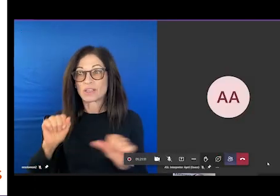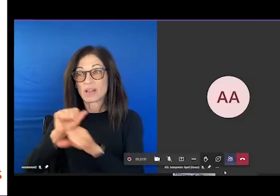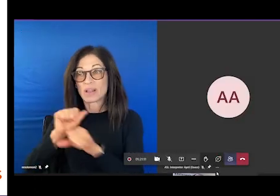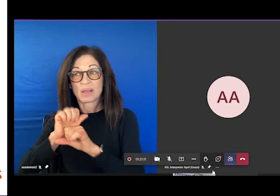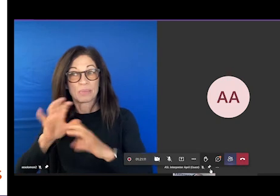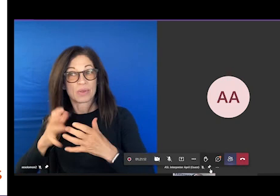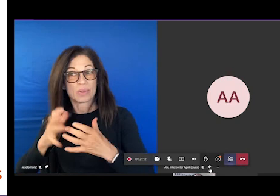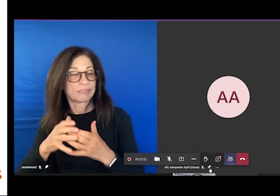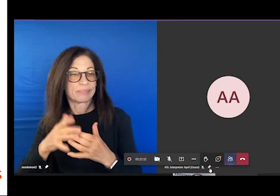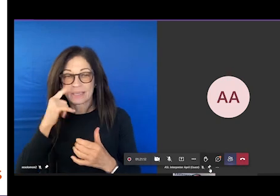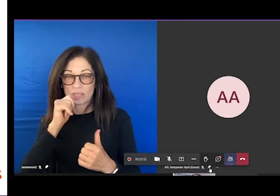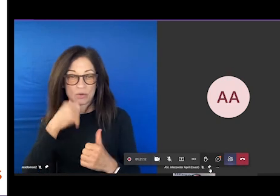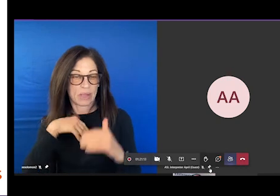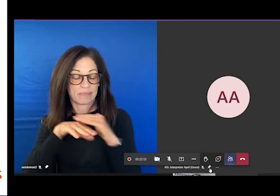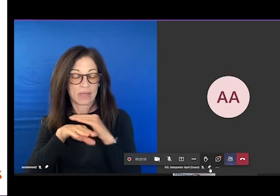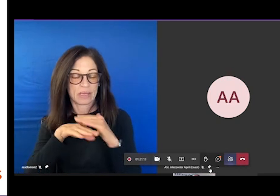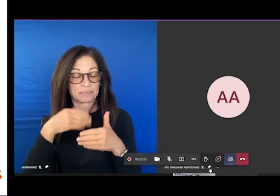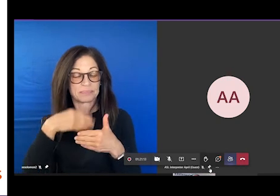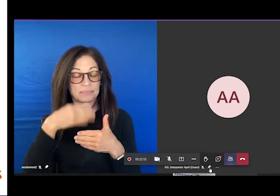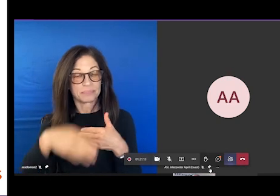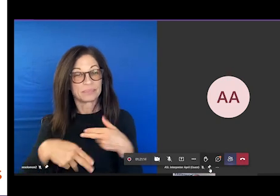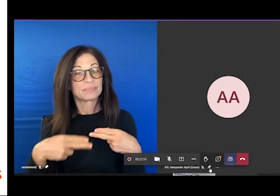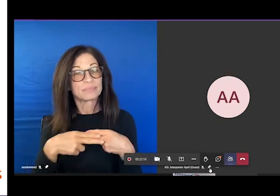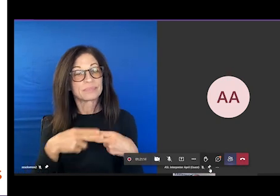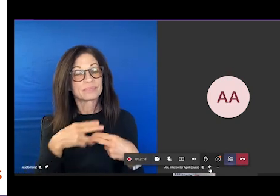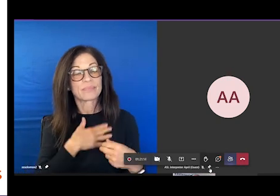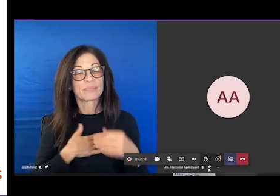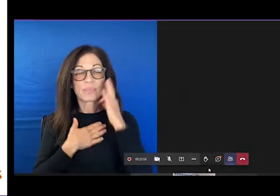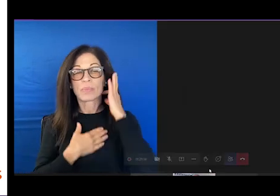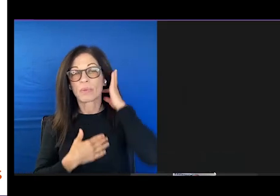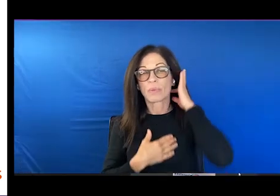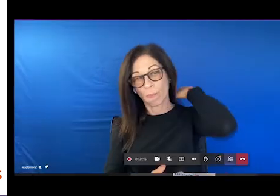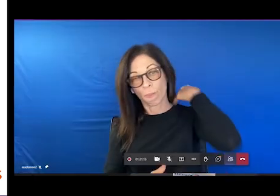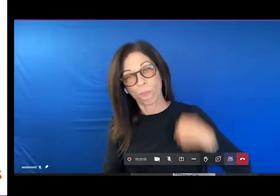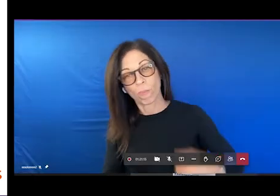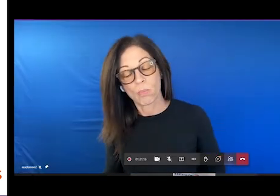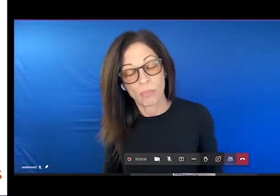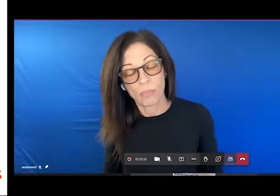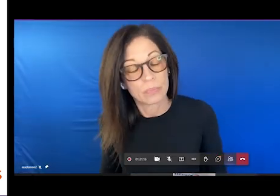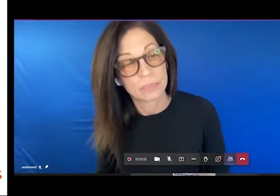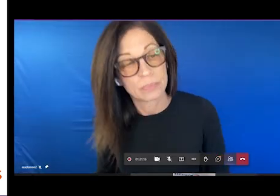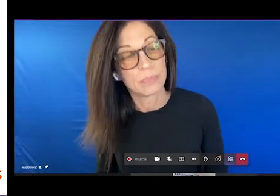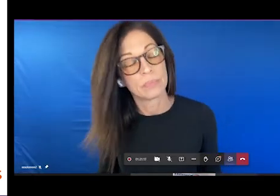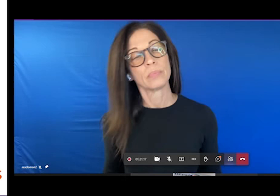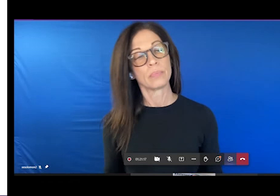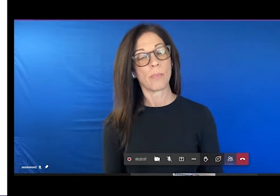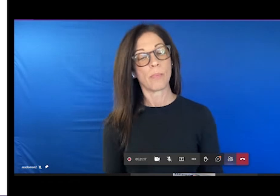labor pool by not having access. Next slide, please.